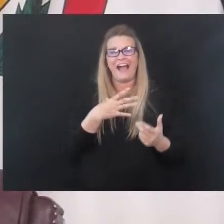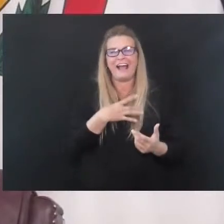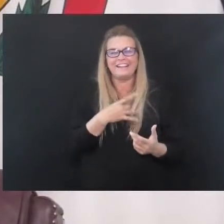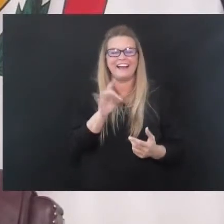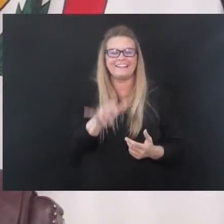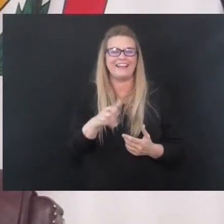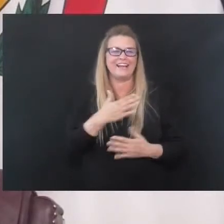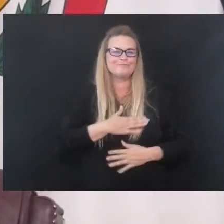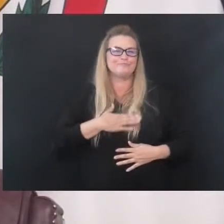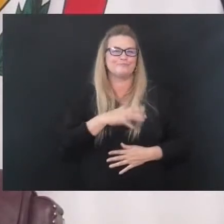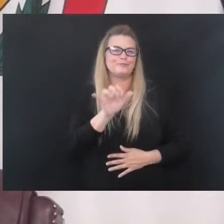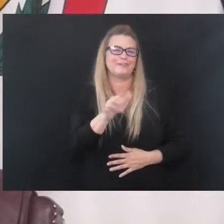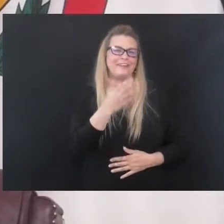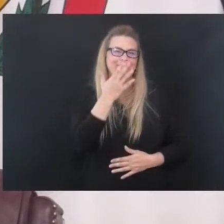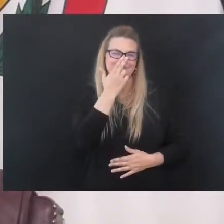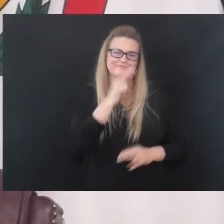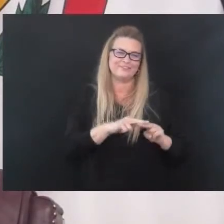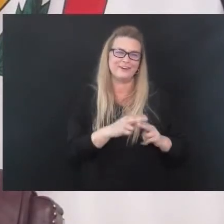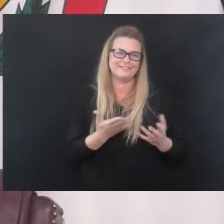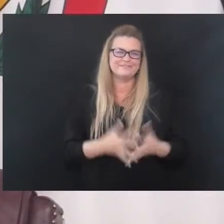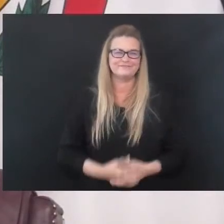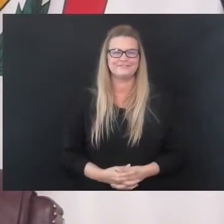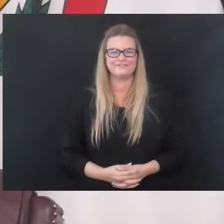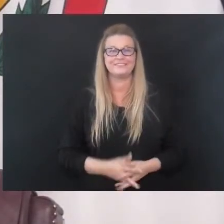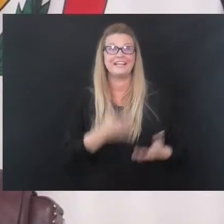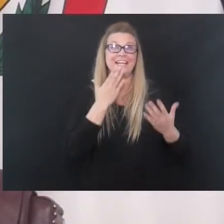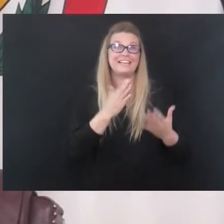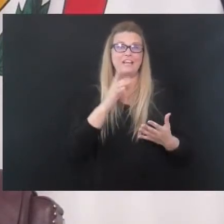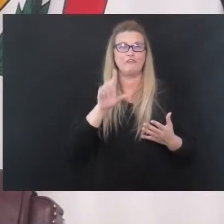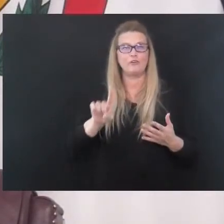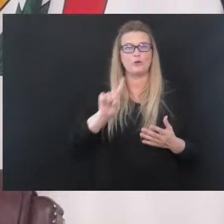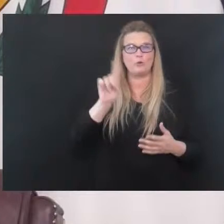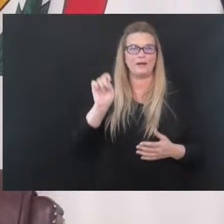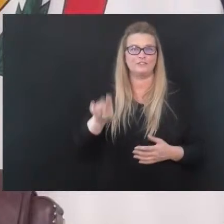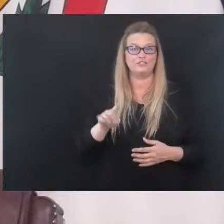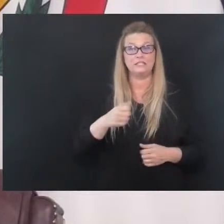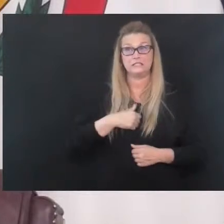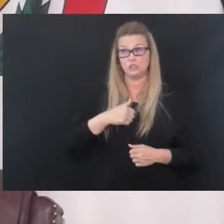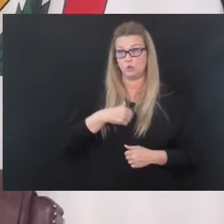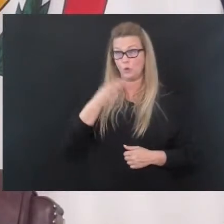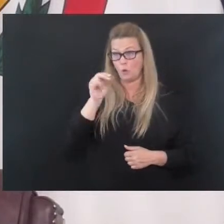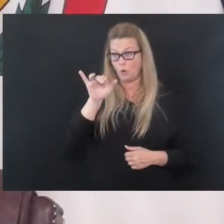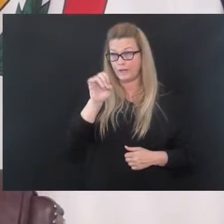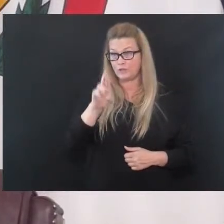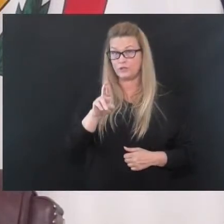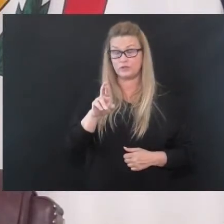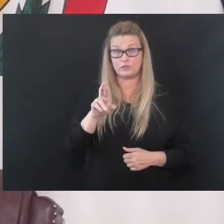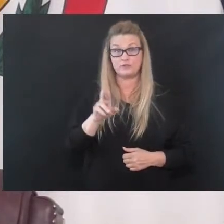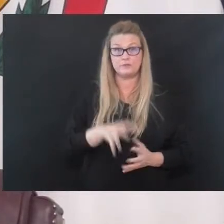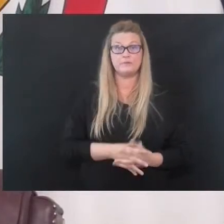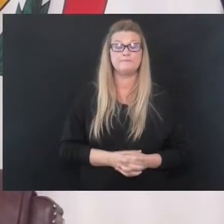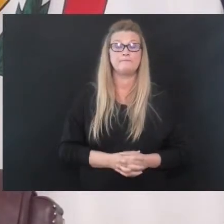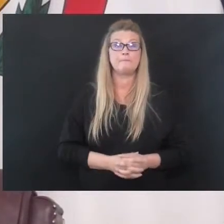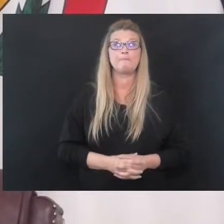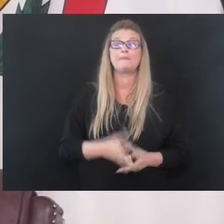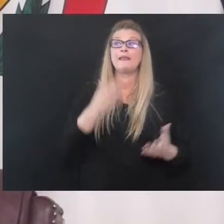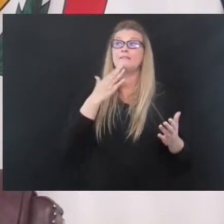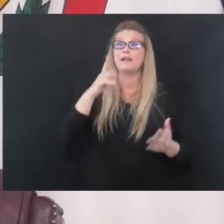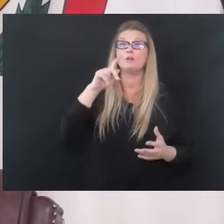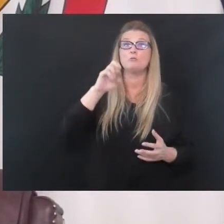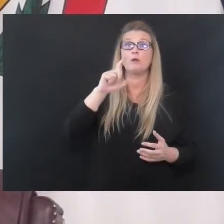bit. That's really good stuff. And so thank you for your question, Paul, in general. And thank you, Paul, for all you do every day.